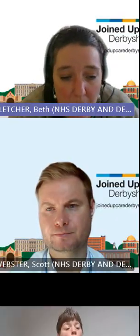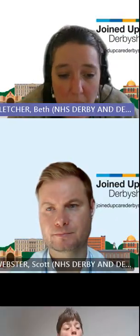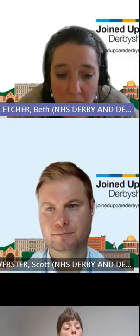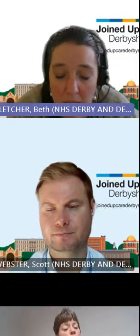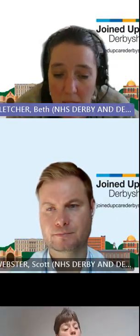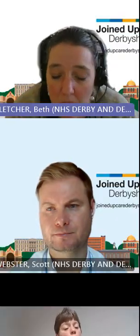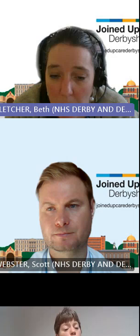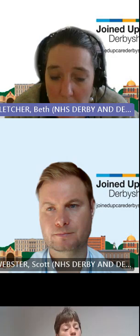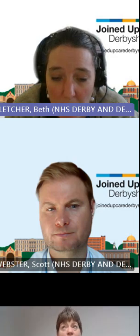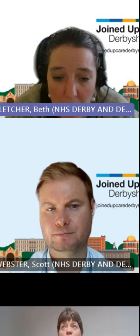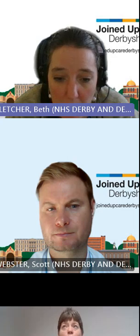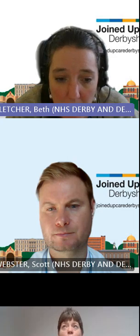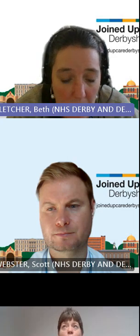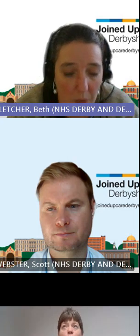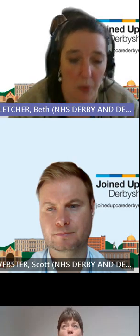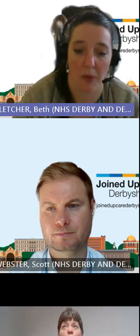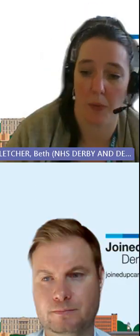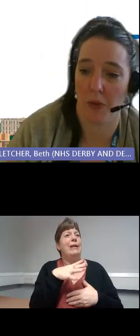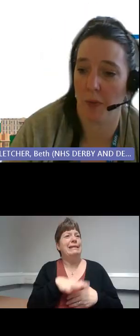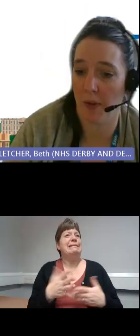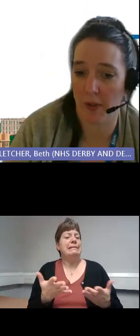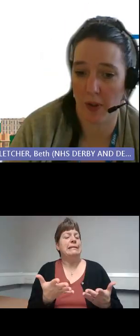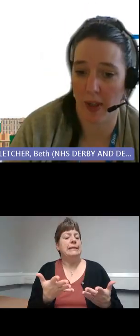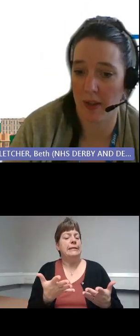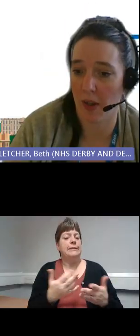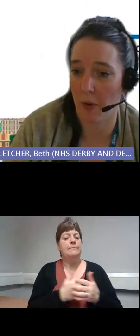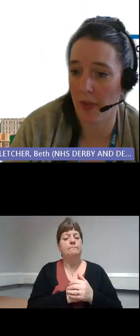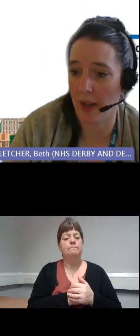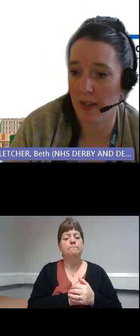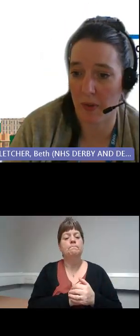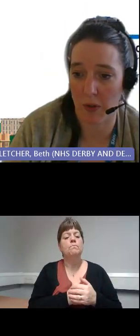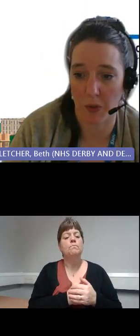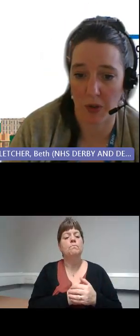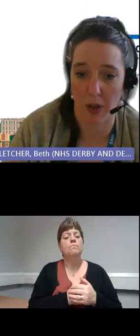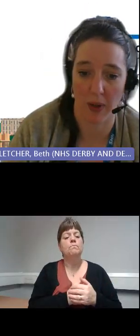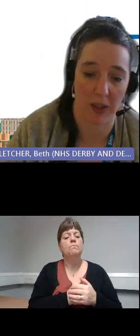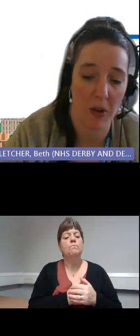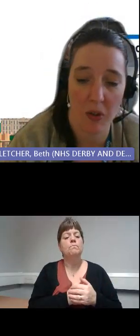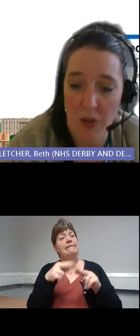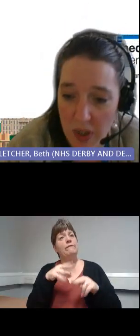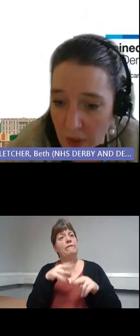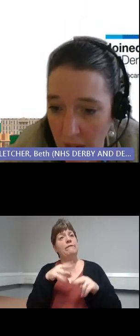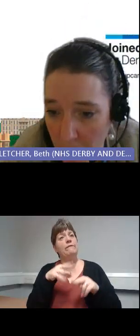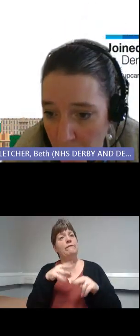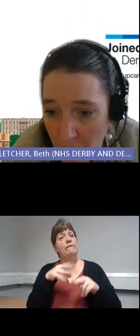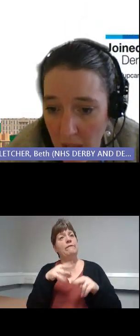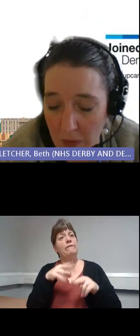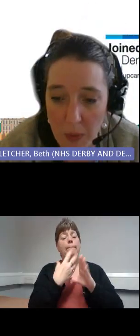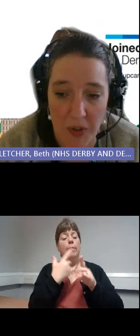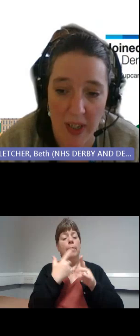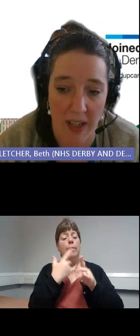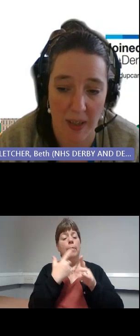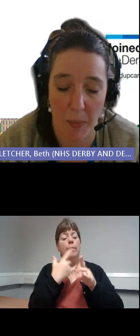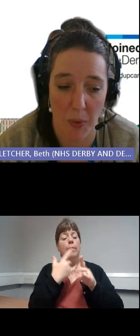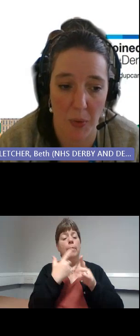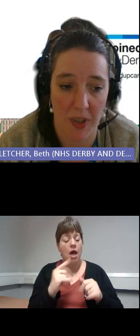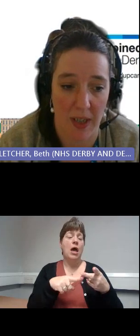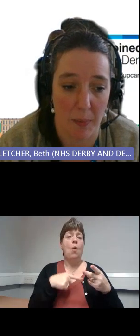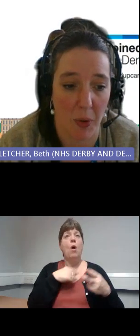for everybody that would prefer that. So that is if you want to request a postal survey, if you want to